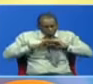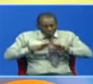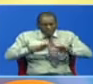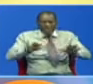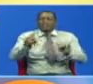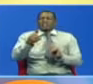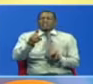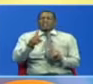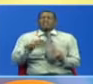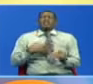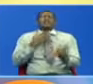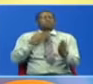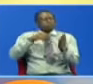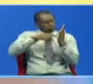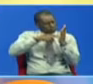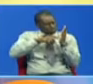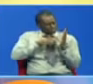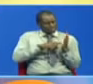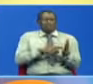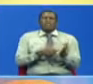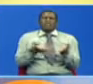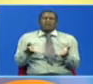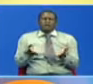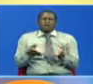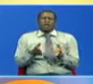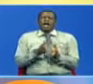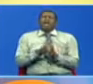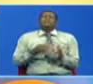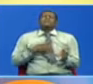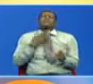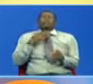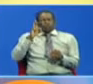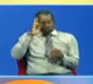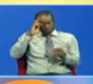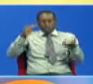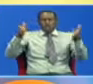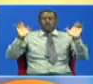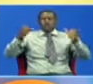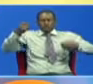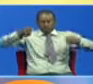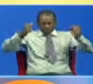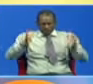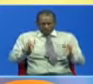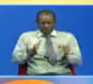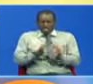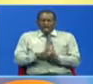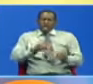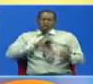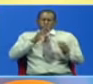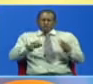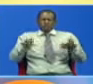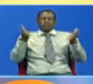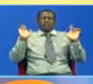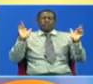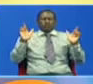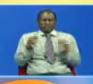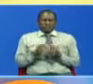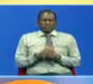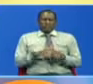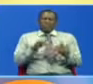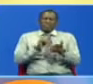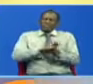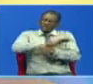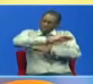I want to emphasize and to remind truck drivers and truck owners that all